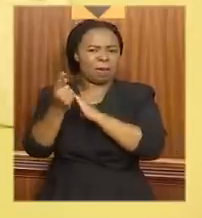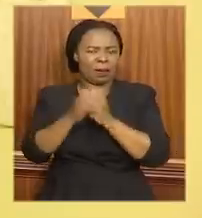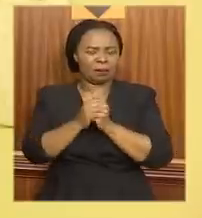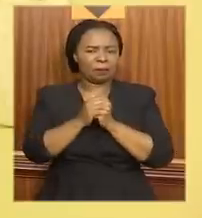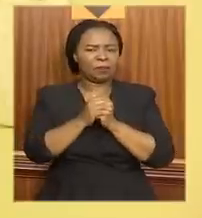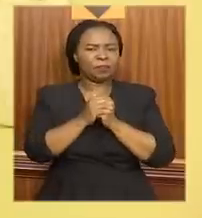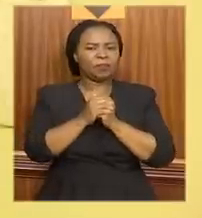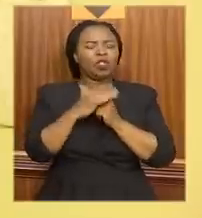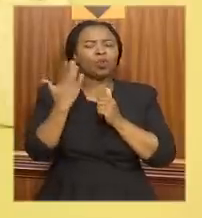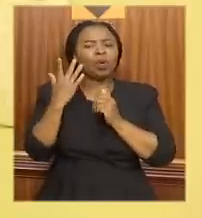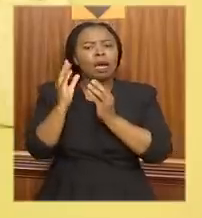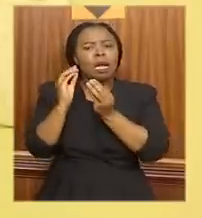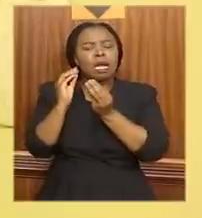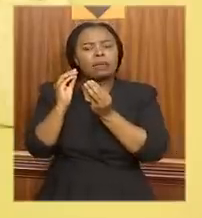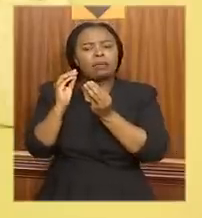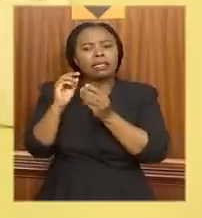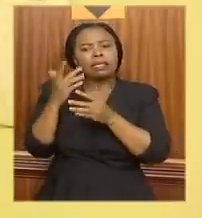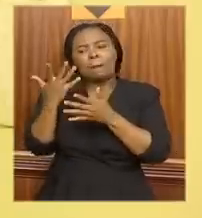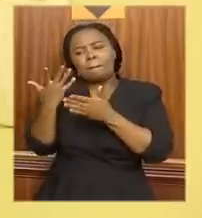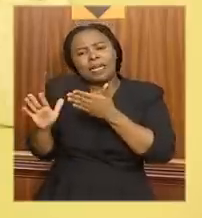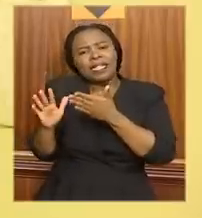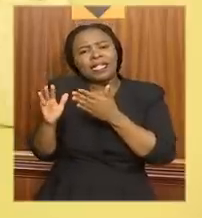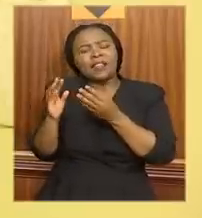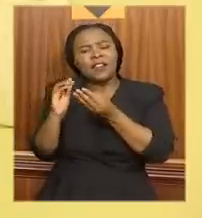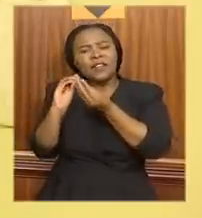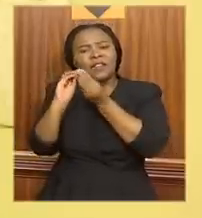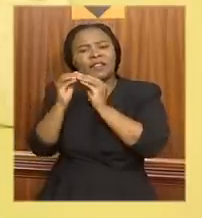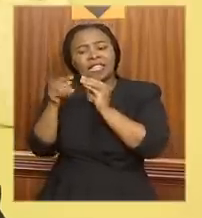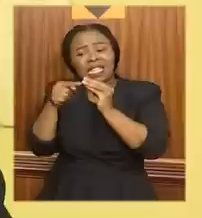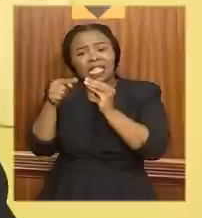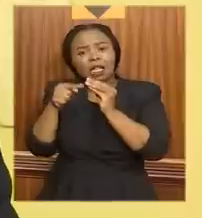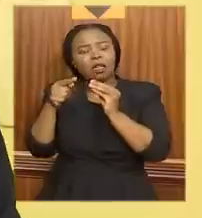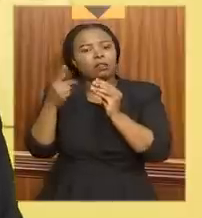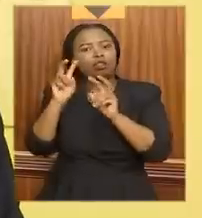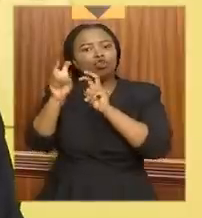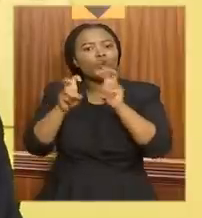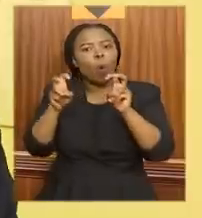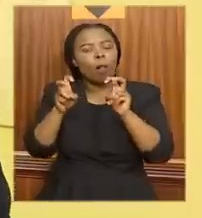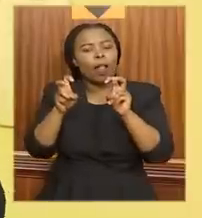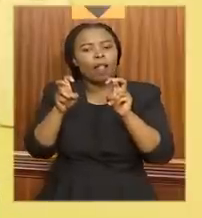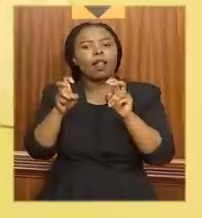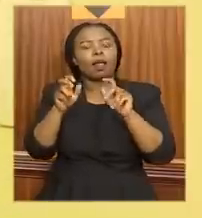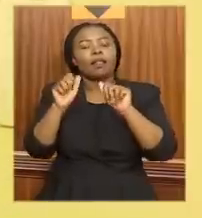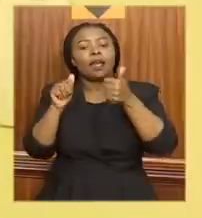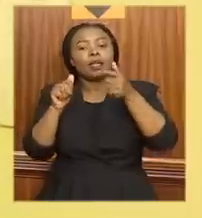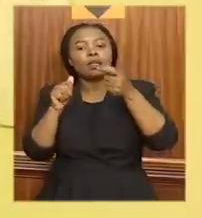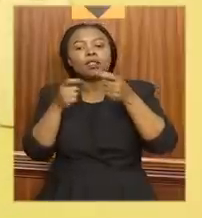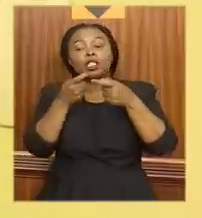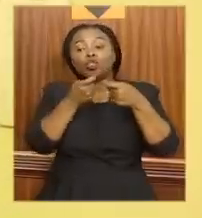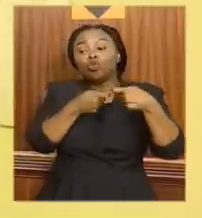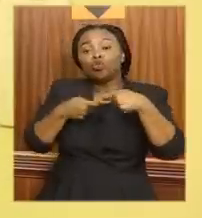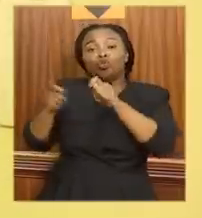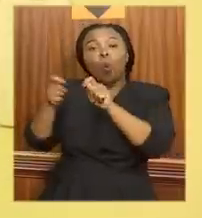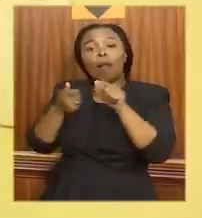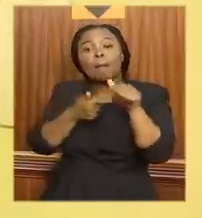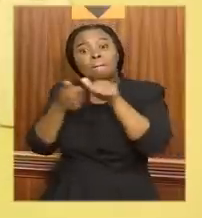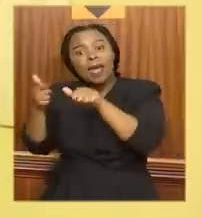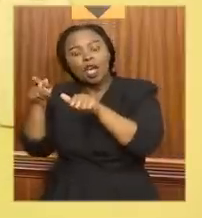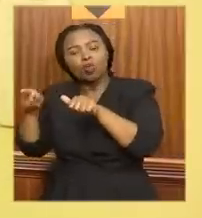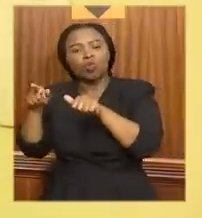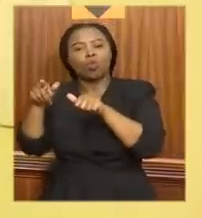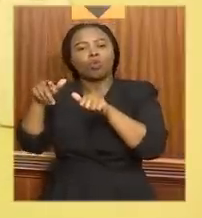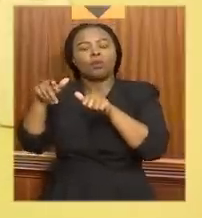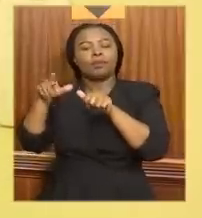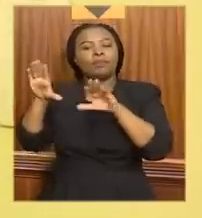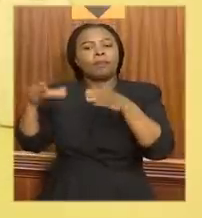maintenance spares being stolen, and these spares being sold back to the power station in Tutuka